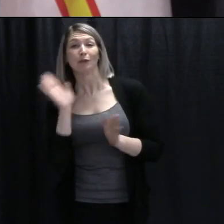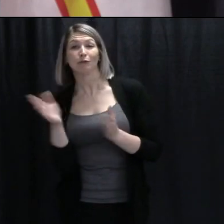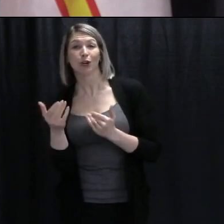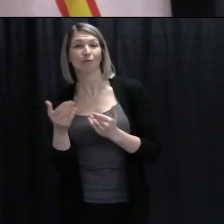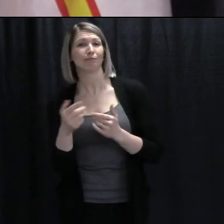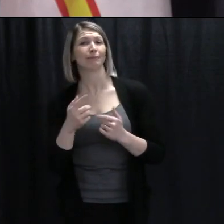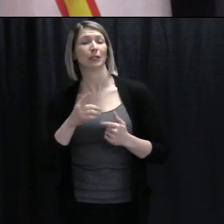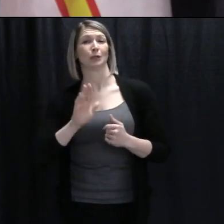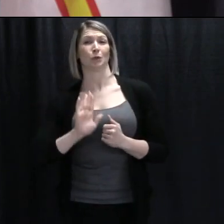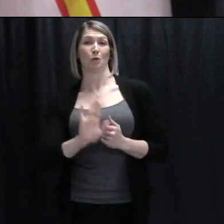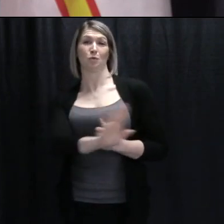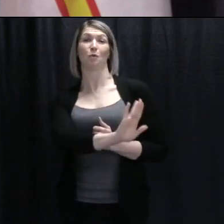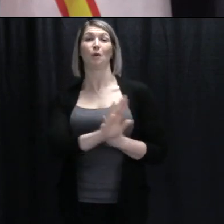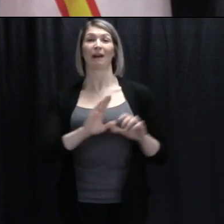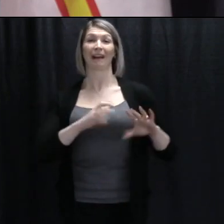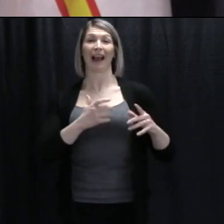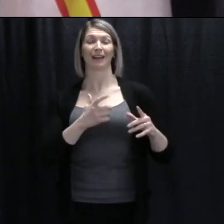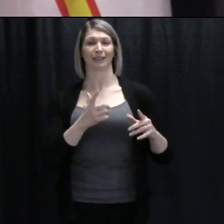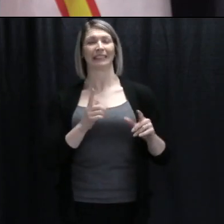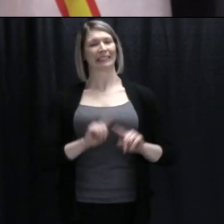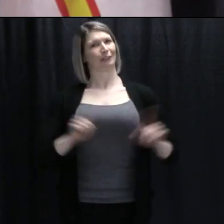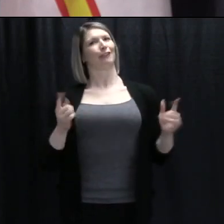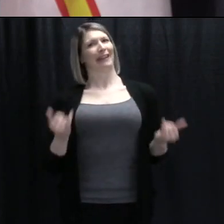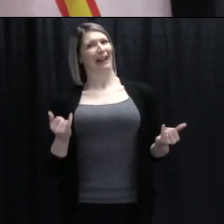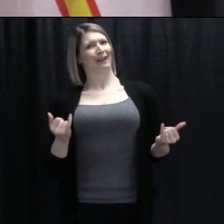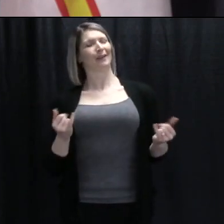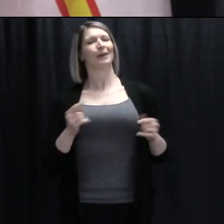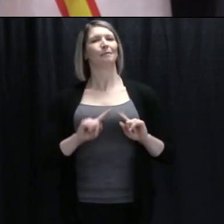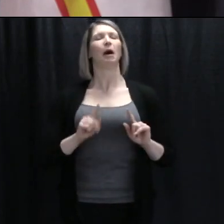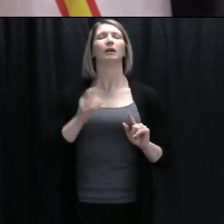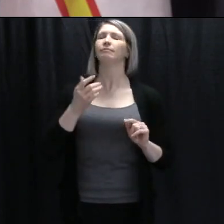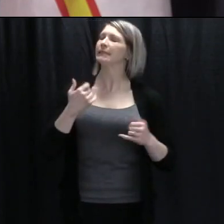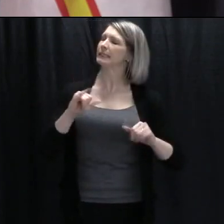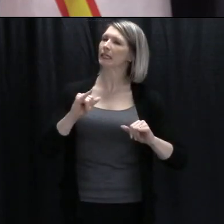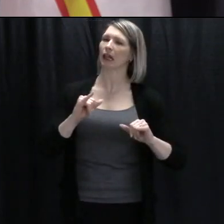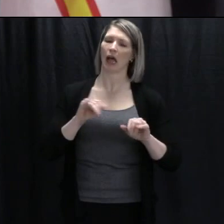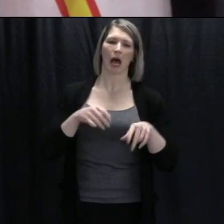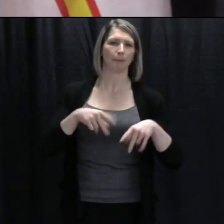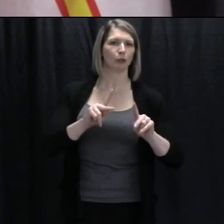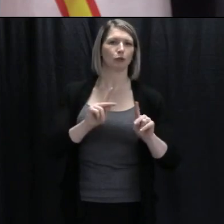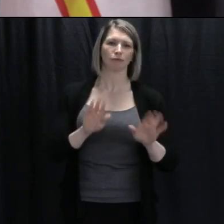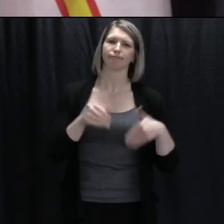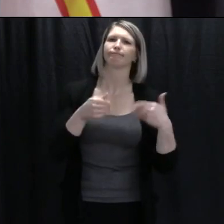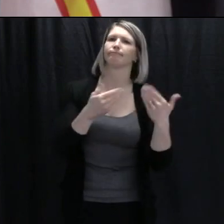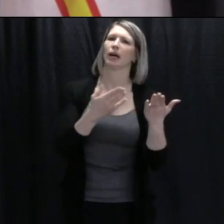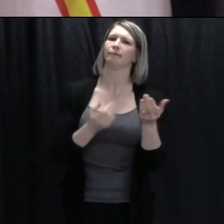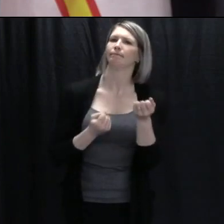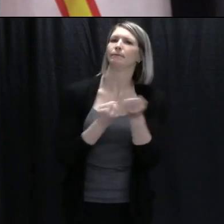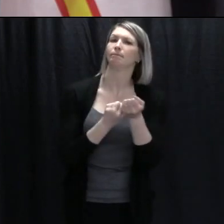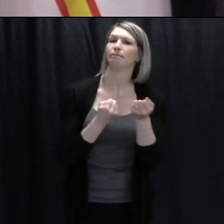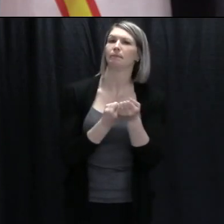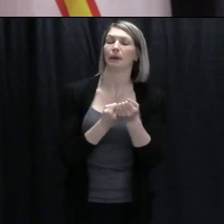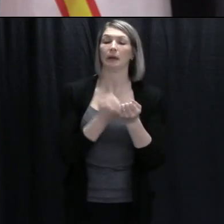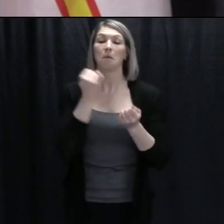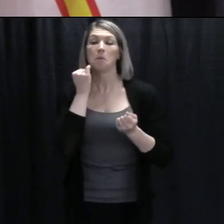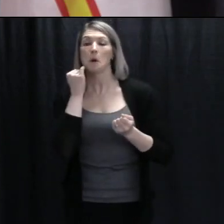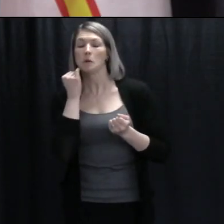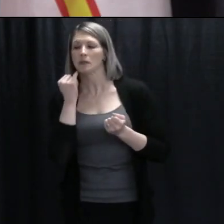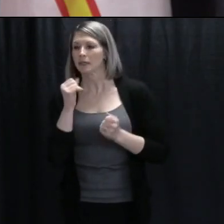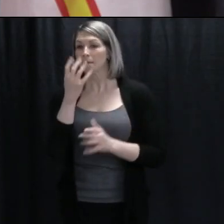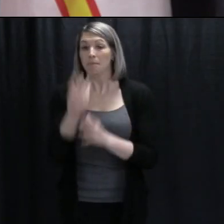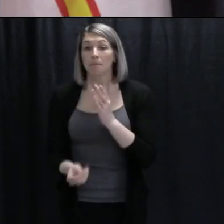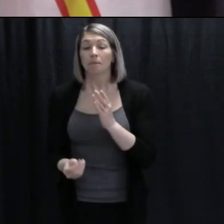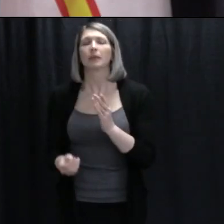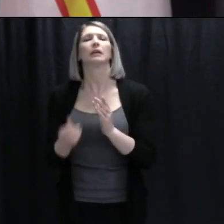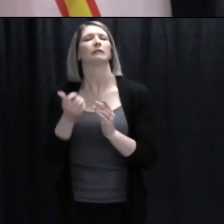have access to online learning activities. You will be given every opportunity to address any gaps in your